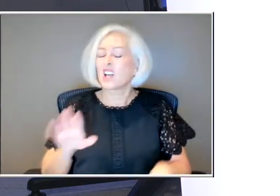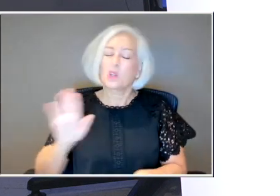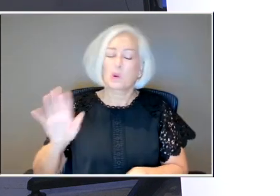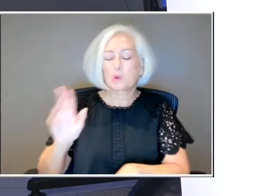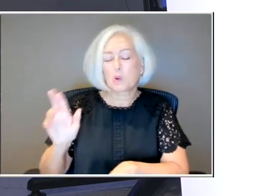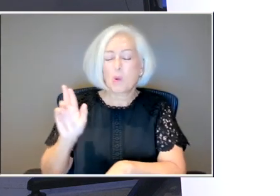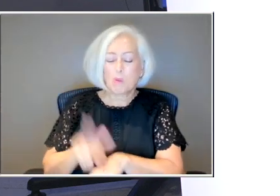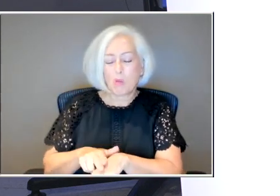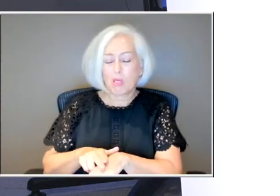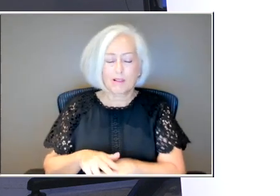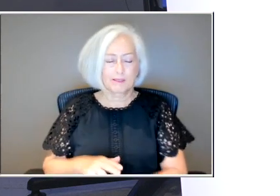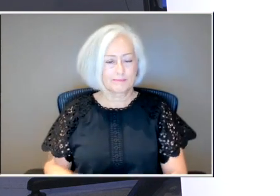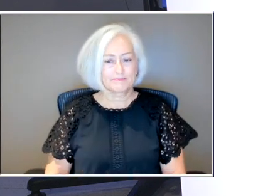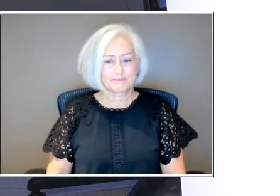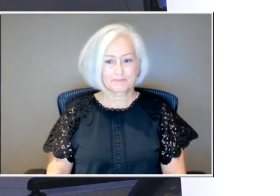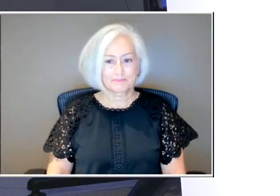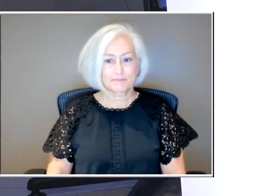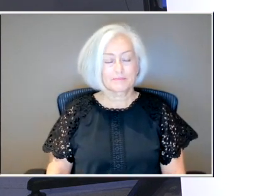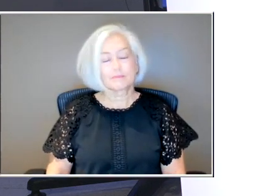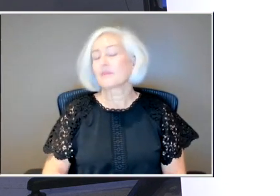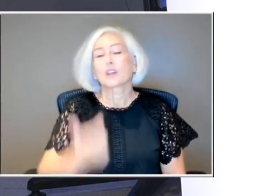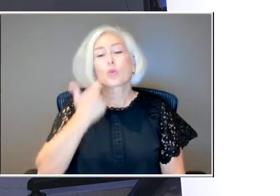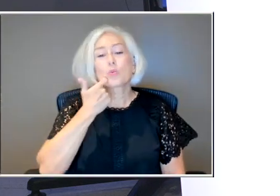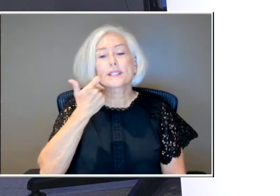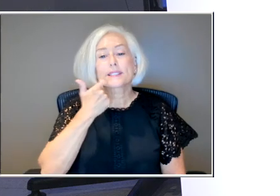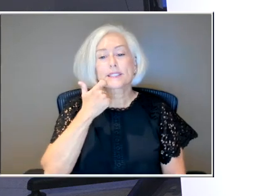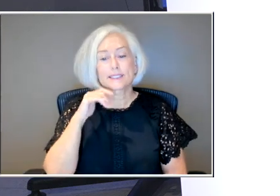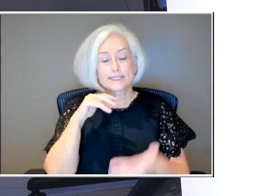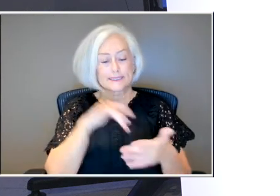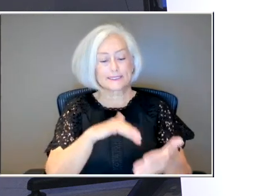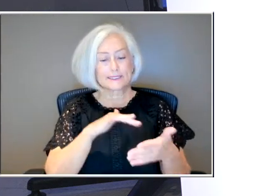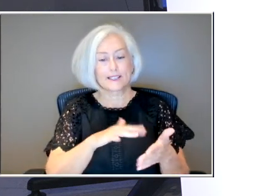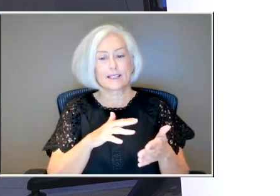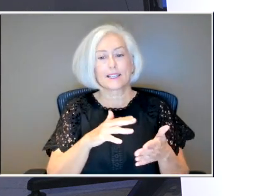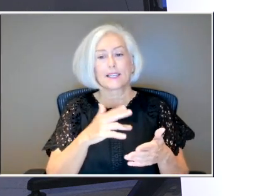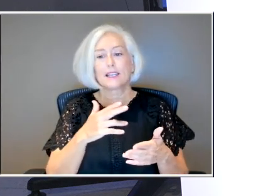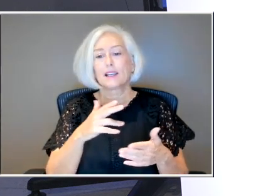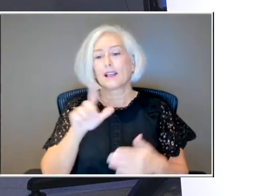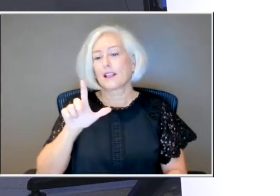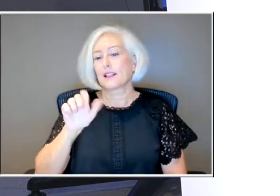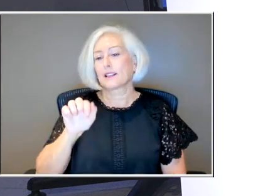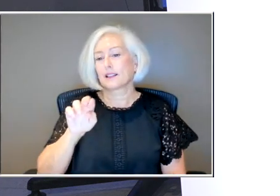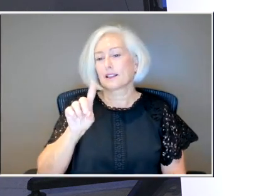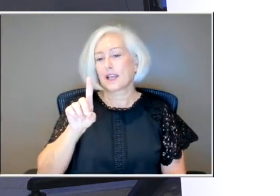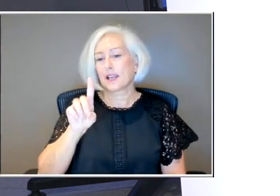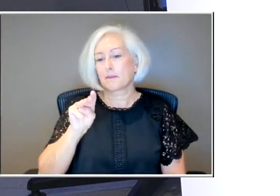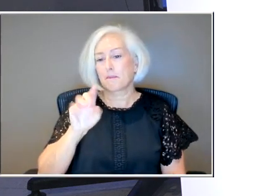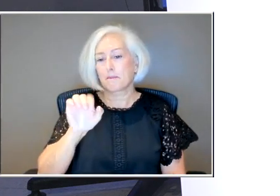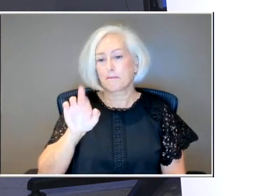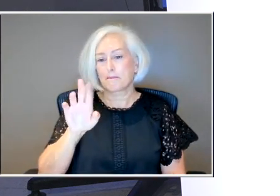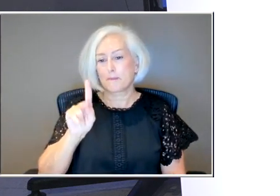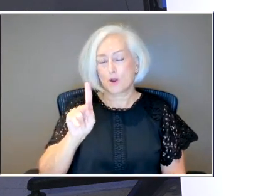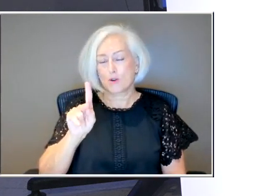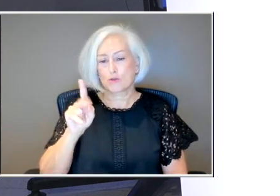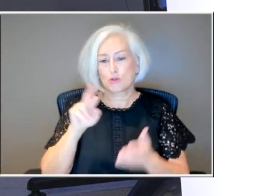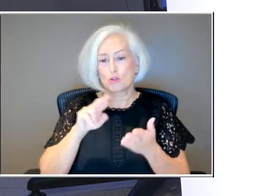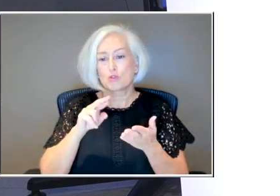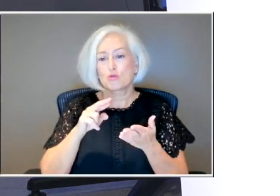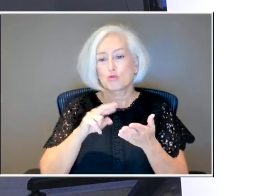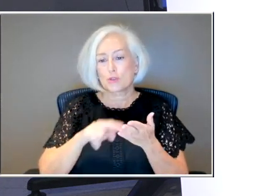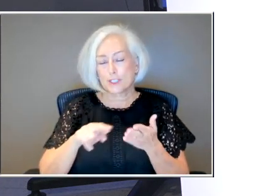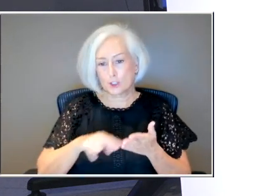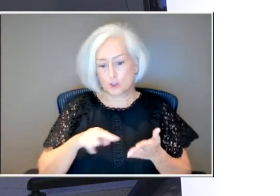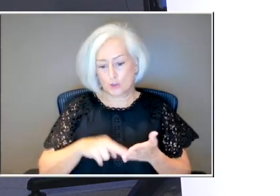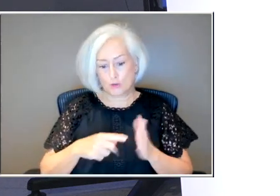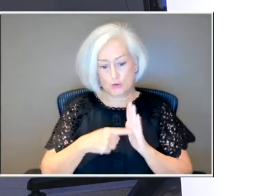I want to talk about a recent study labeled Landmark Research. It was published in the Journal of American Medical Association, showing that women with